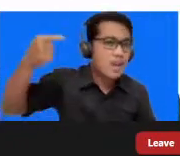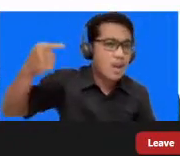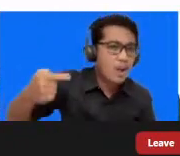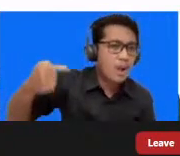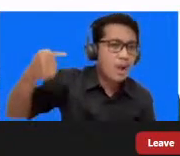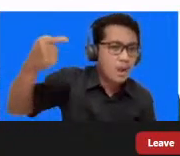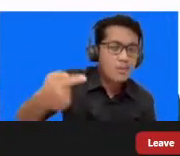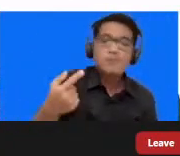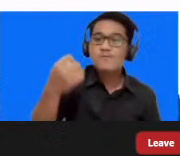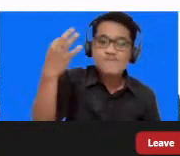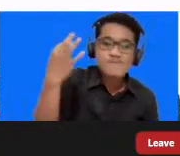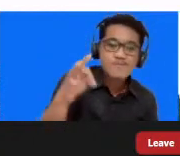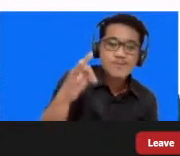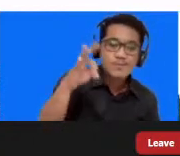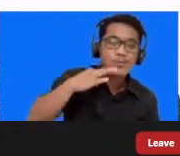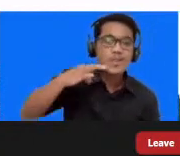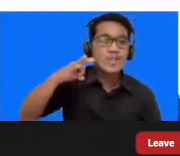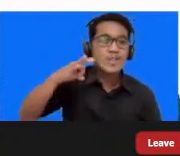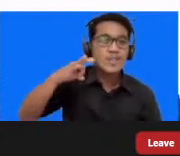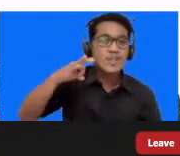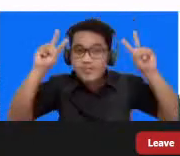disability inclusion?